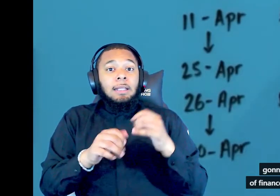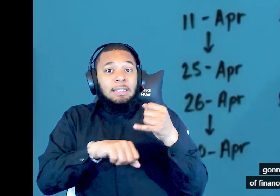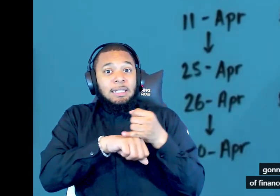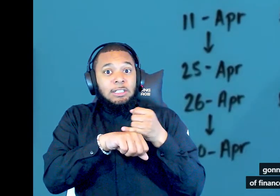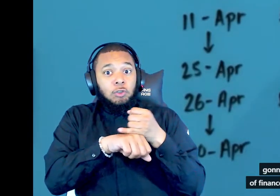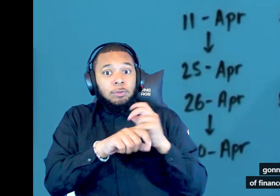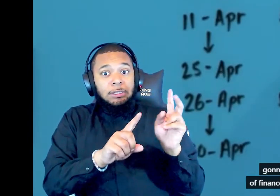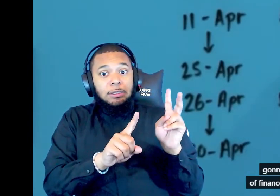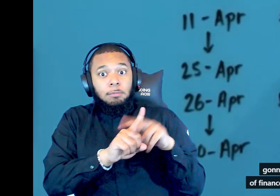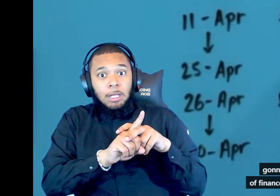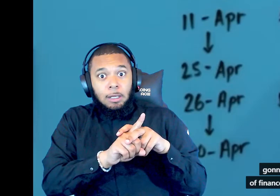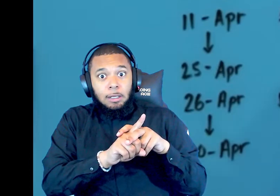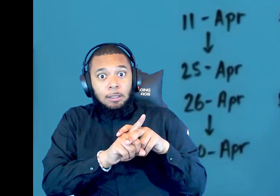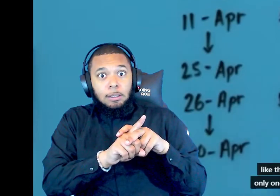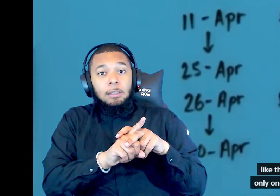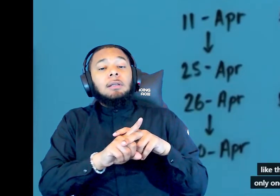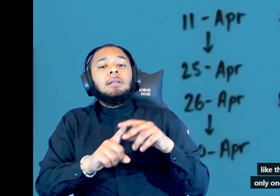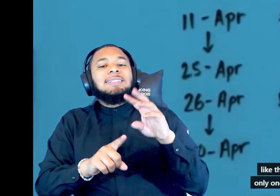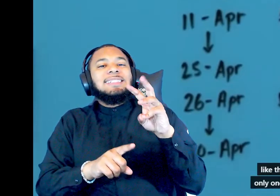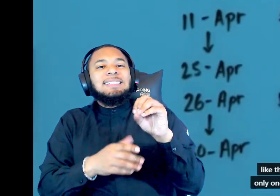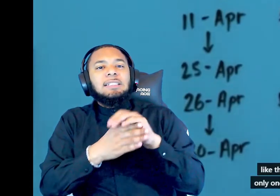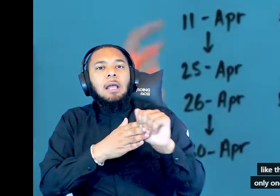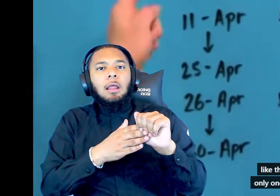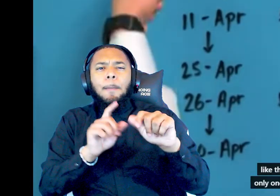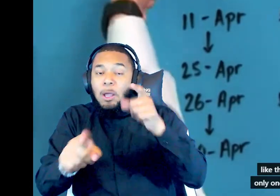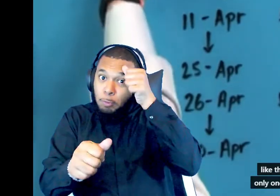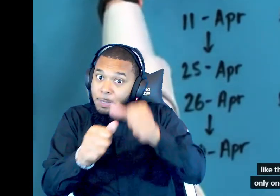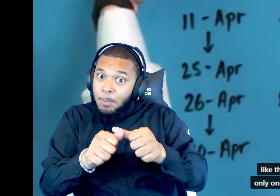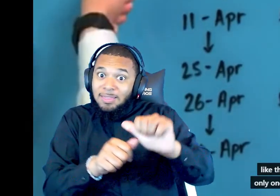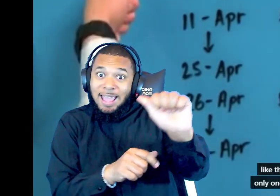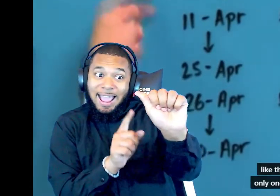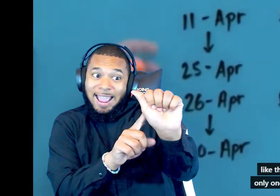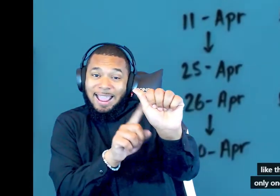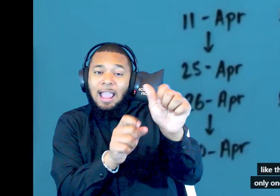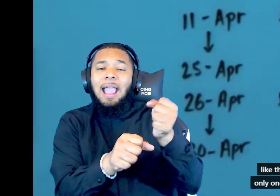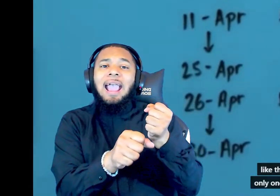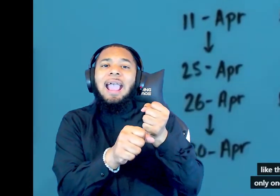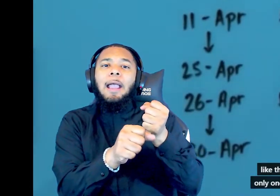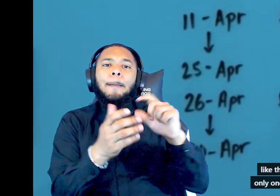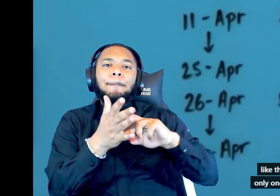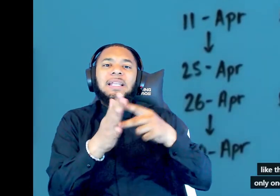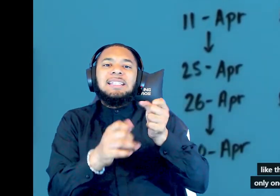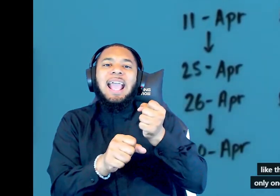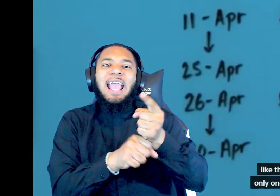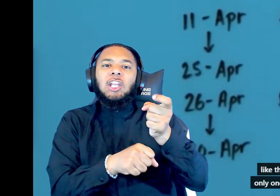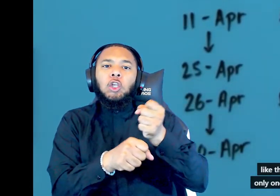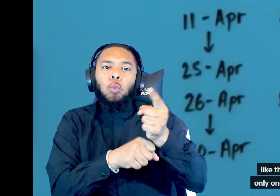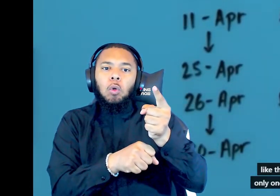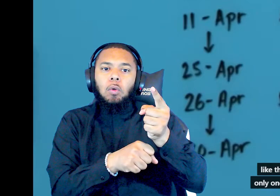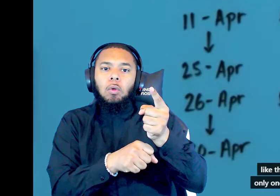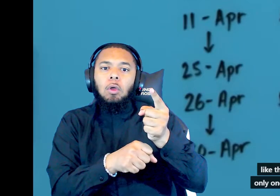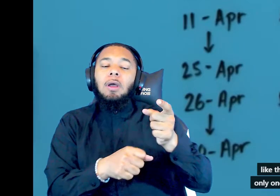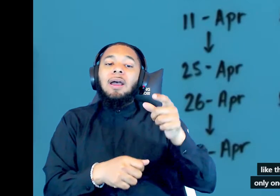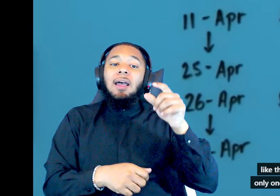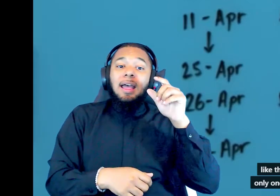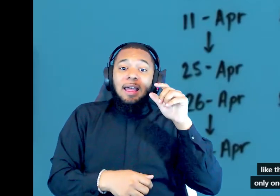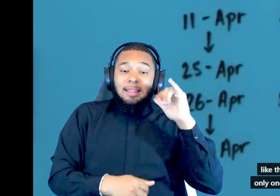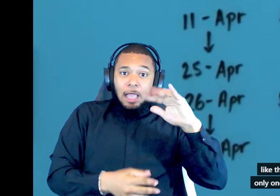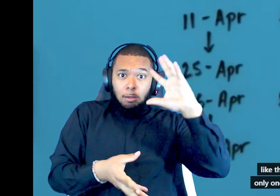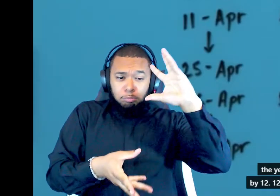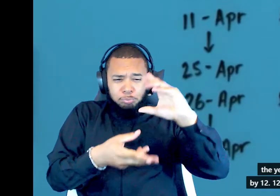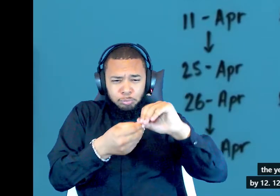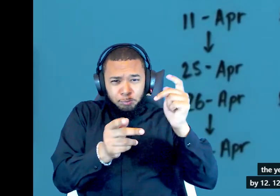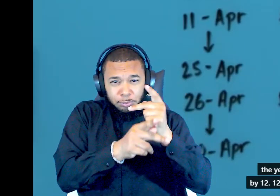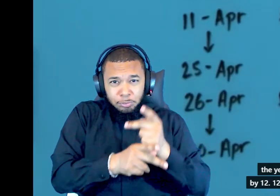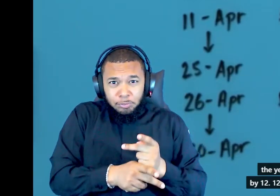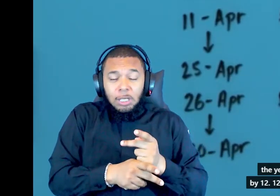this is A for annual, right? That's the whole year. This was only 1 month. There are 12 months